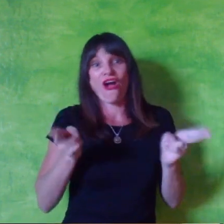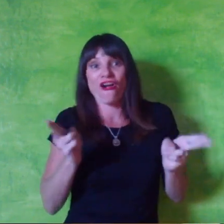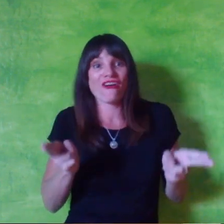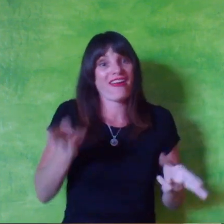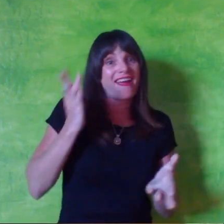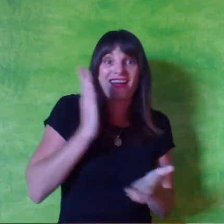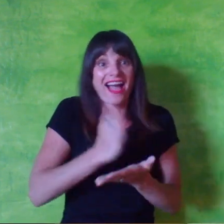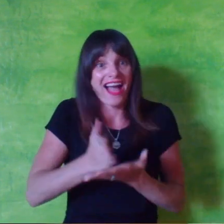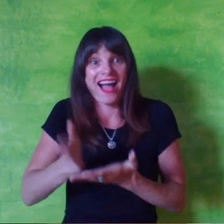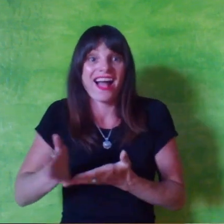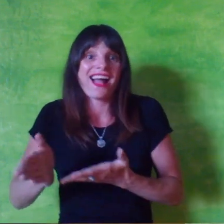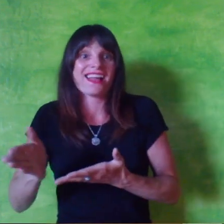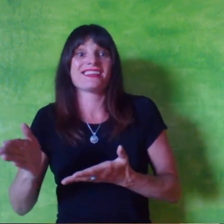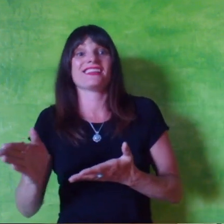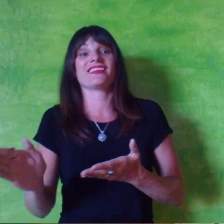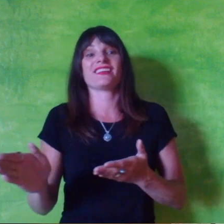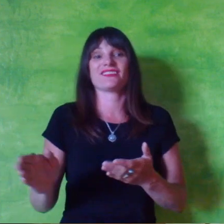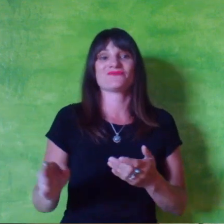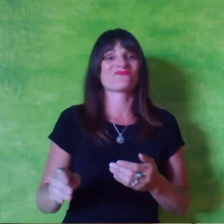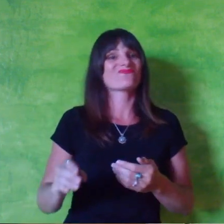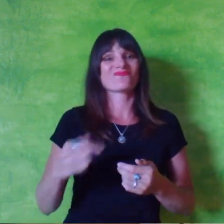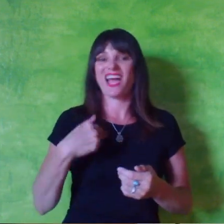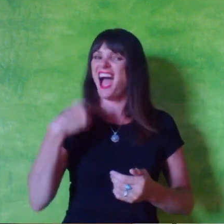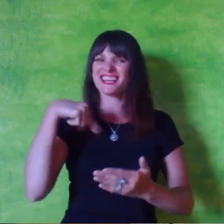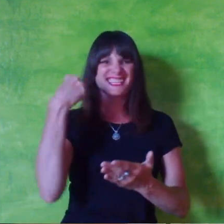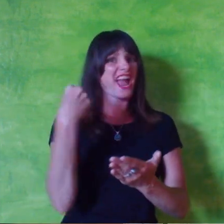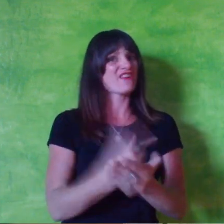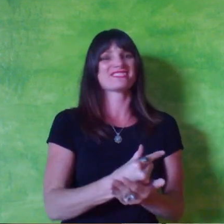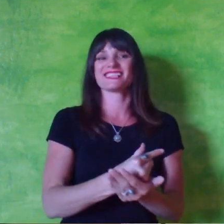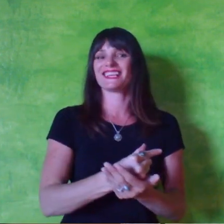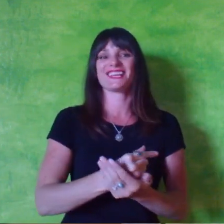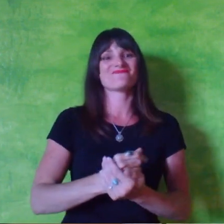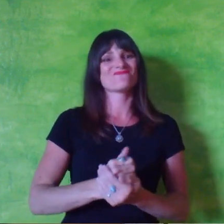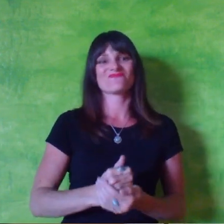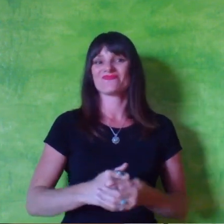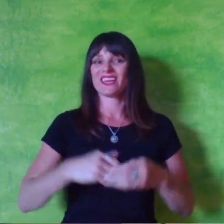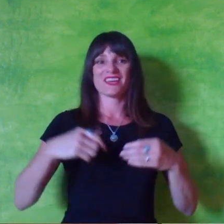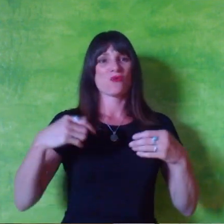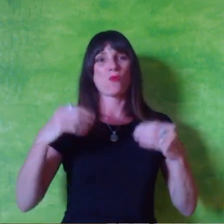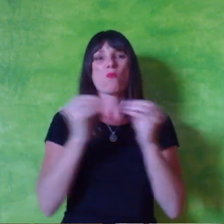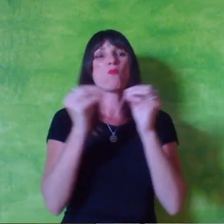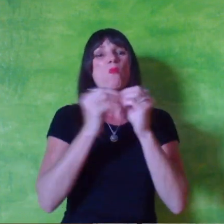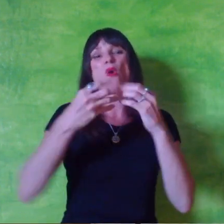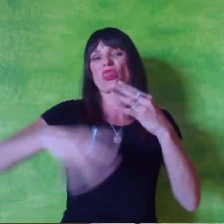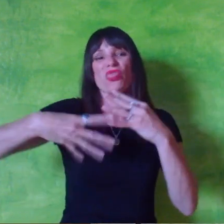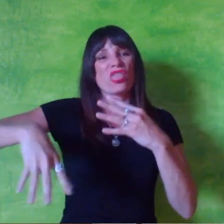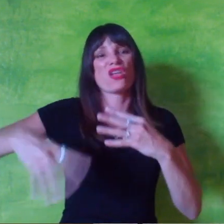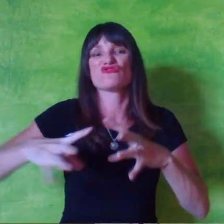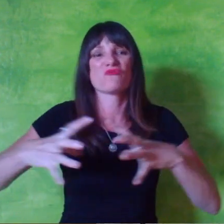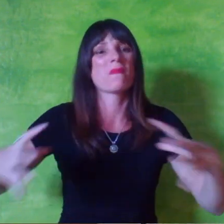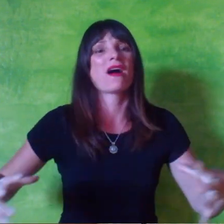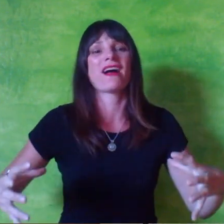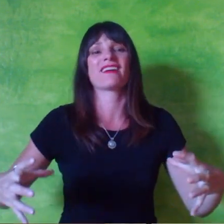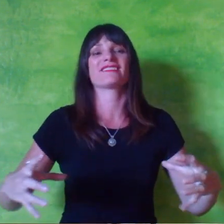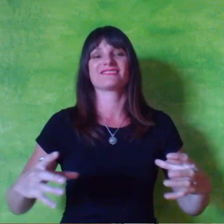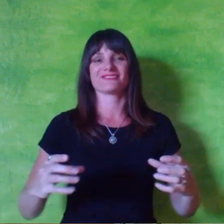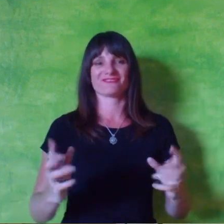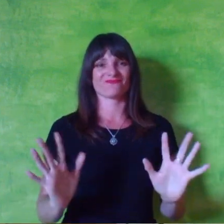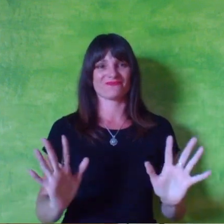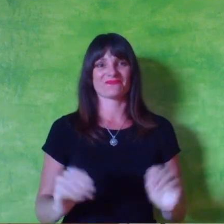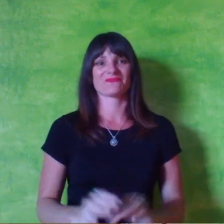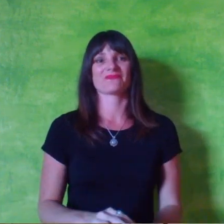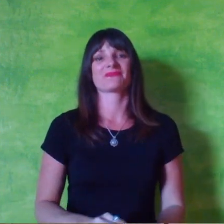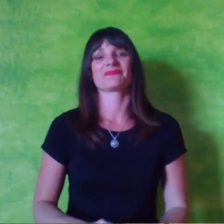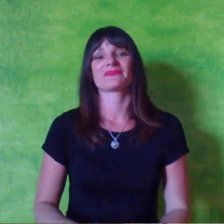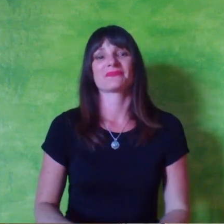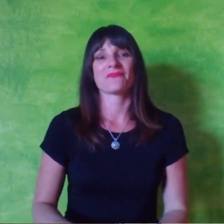much juice in the bottom of this plate. But it just looks lovely, so we're gonna take it out and put it on the cutting board and see